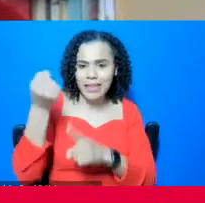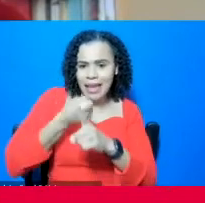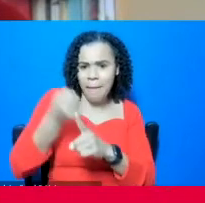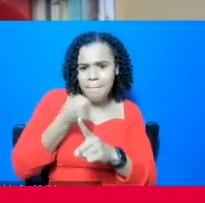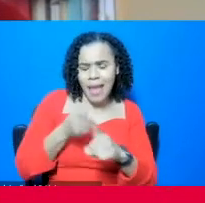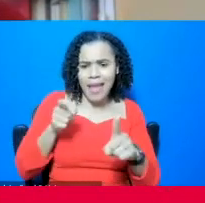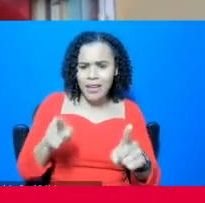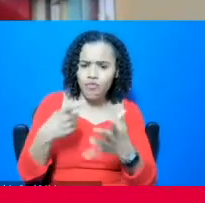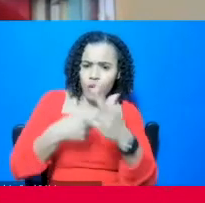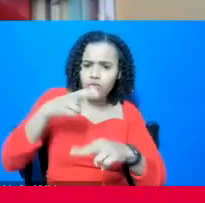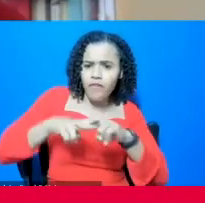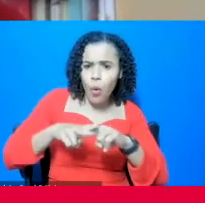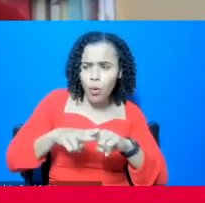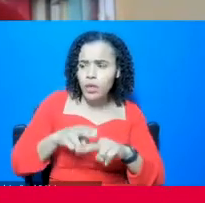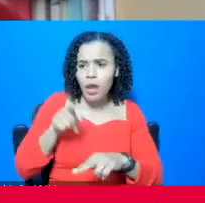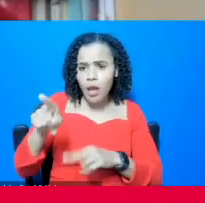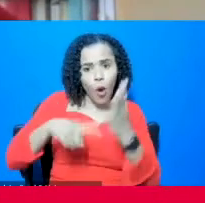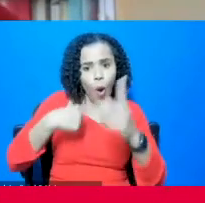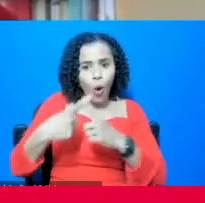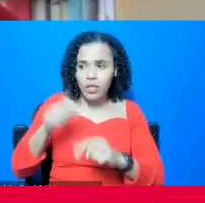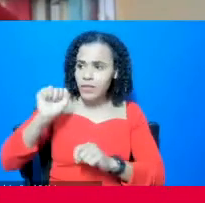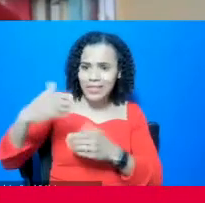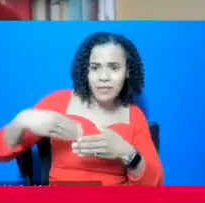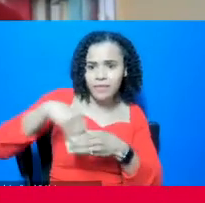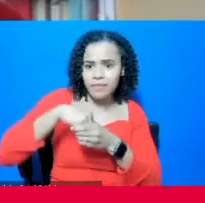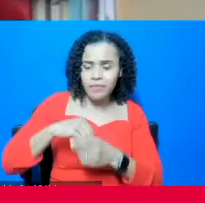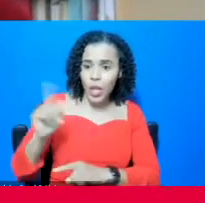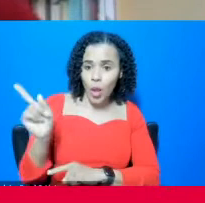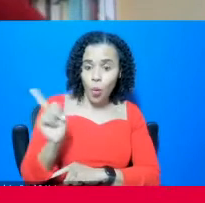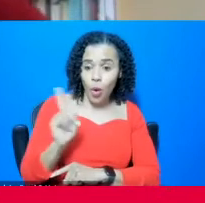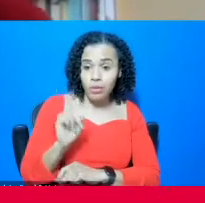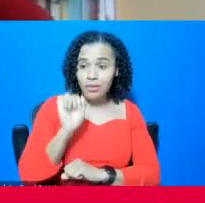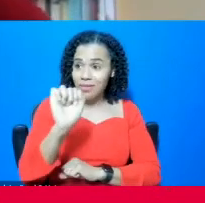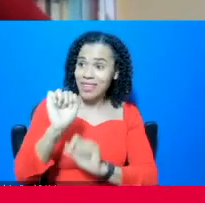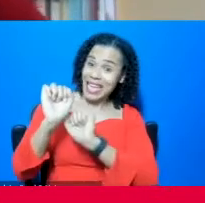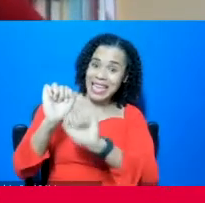end Oxford's participation in essentially whitewashing this man's legacy.